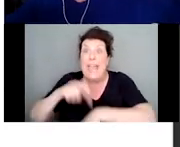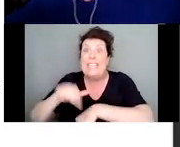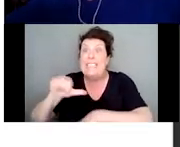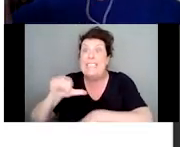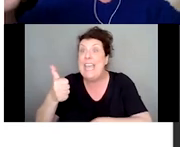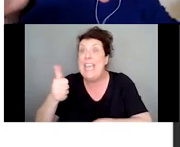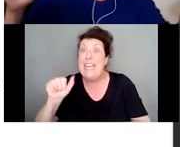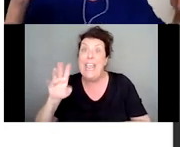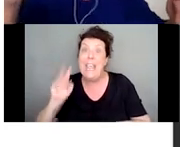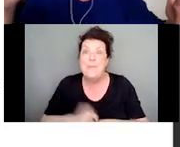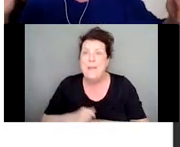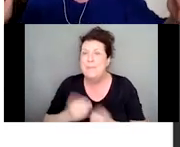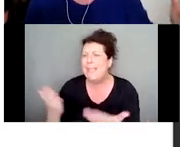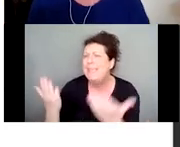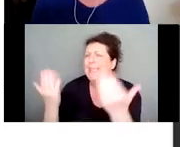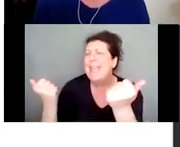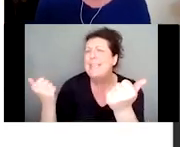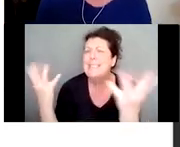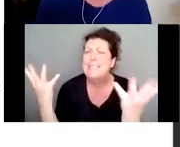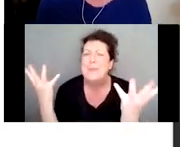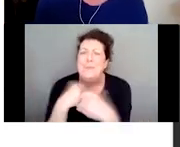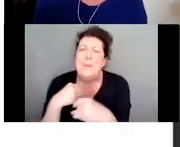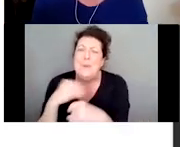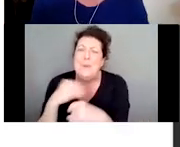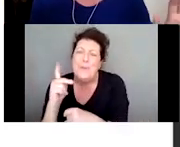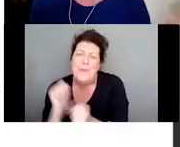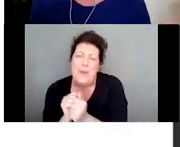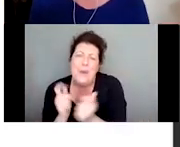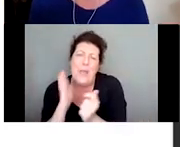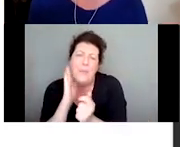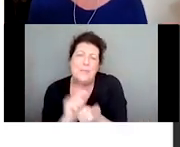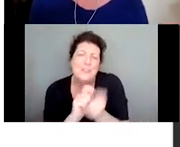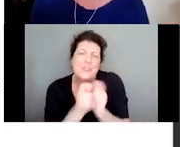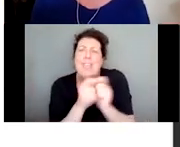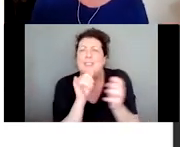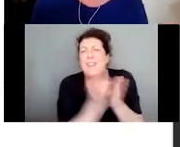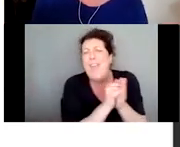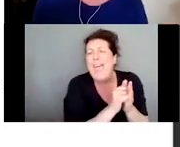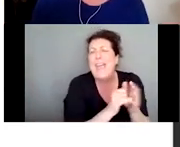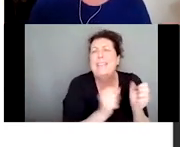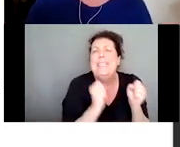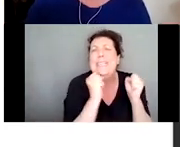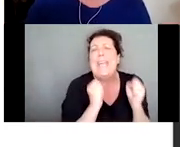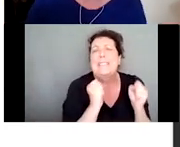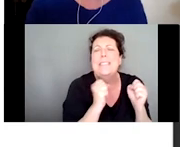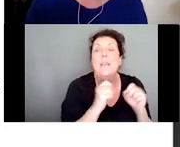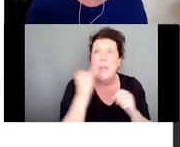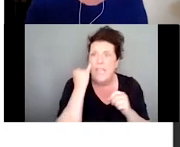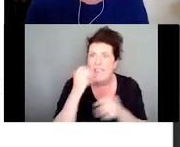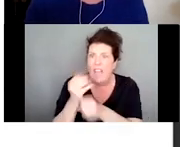beautiful note. Amazing. I want to change that. And if you give me that note at like seven 30, I'm like,